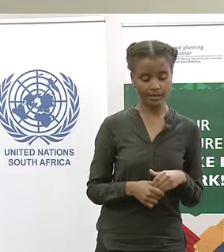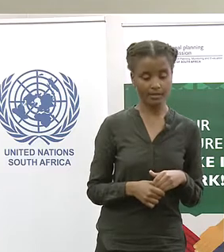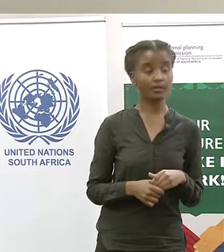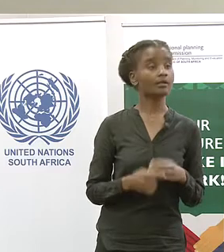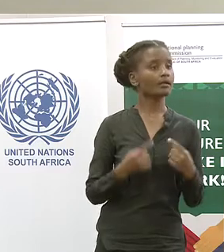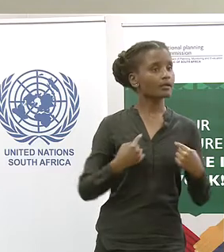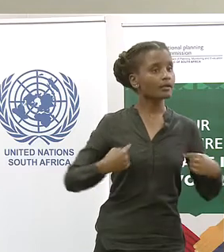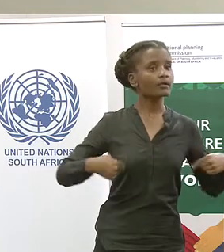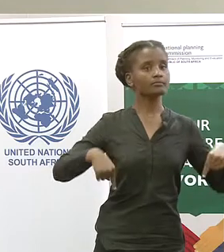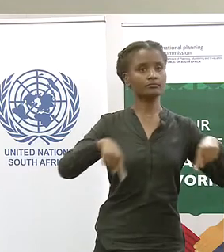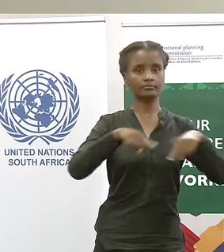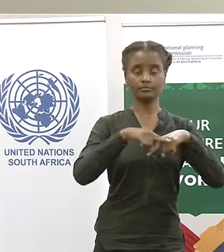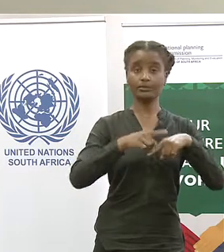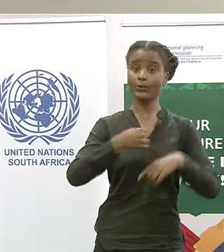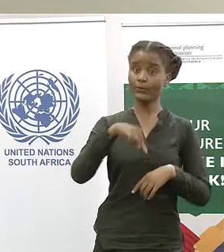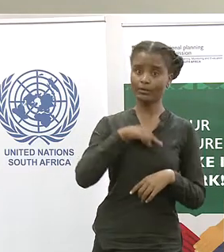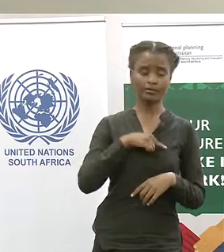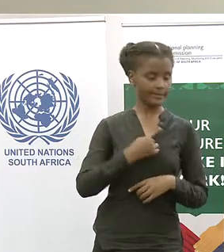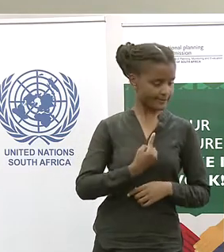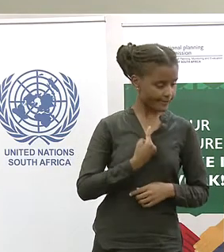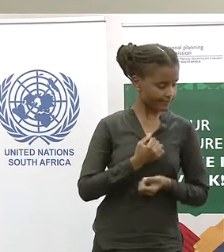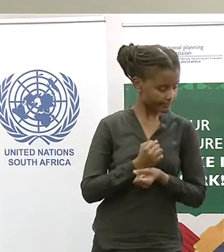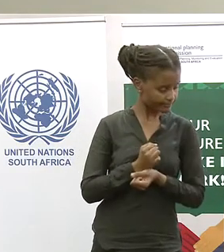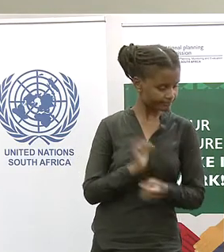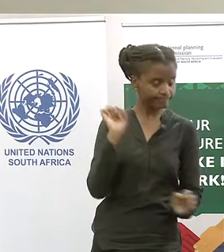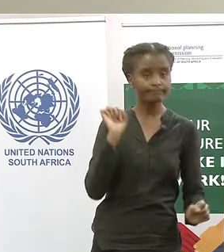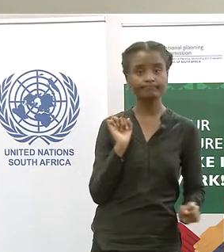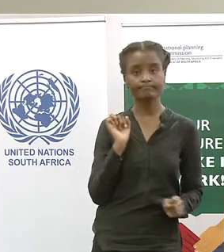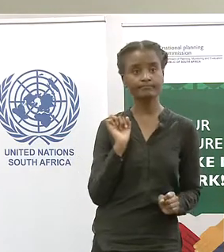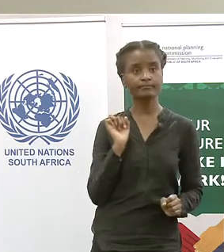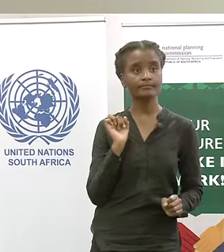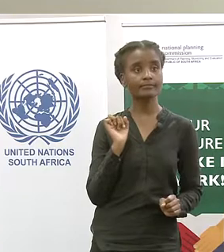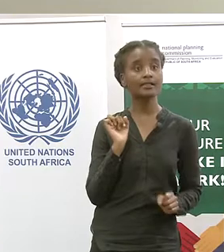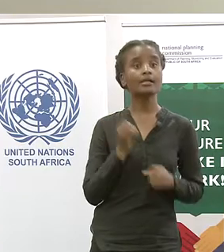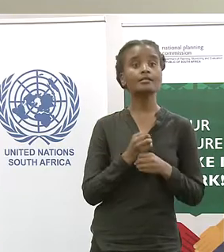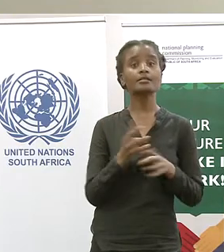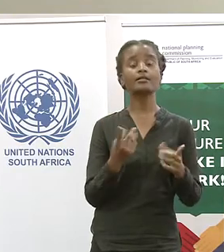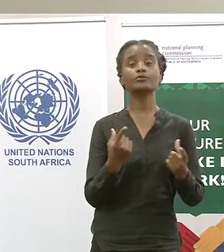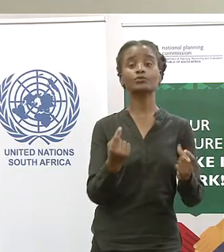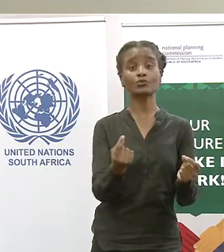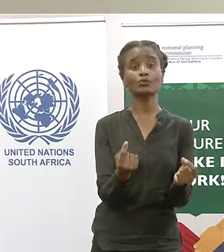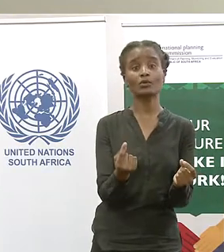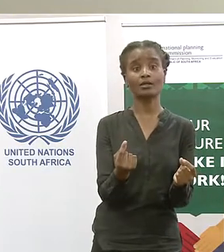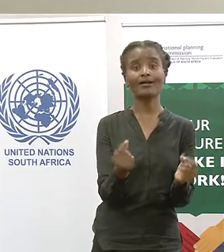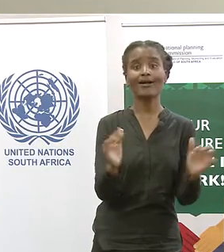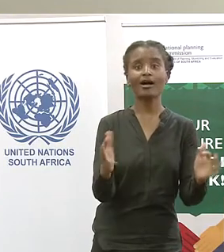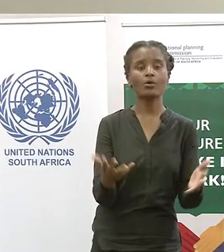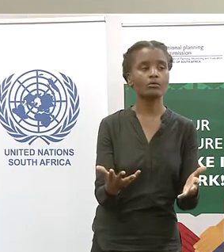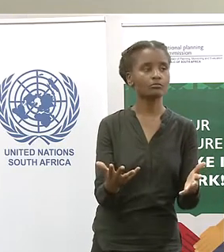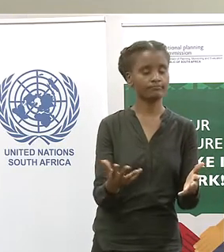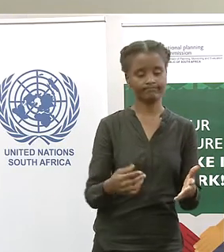we are freeing ourselves. And they started doing this by